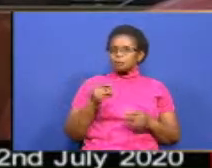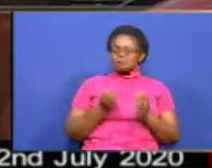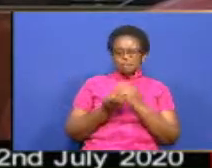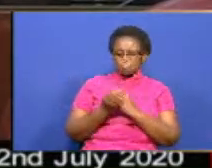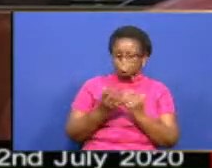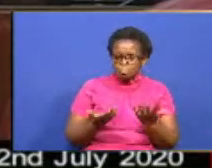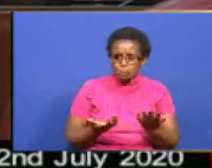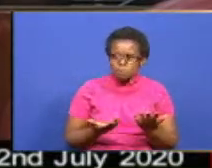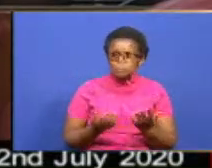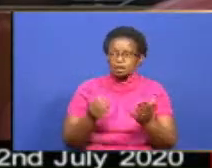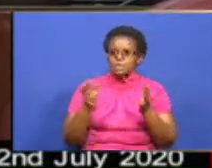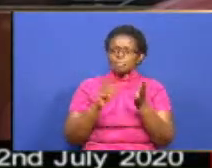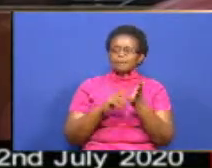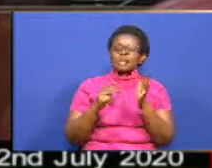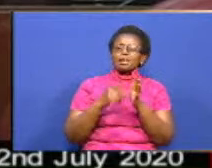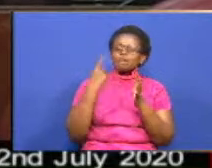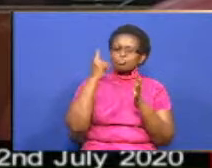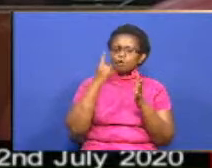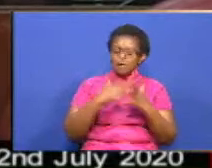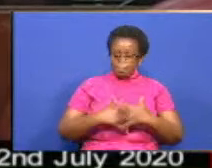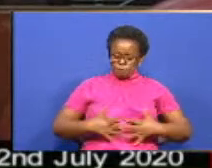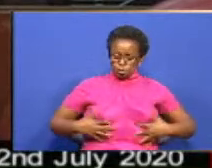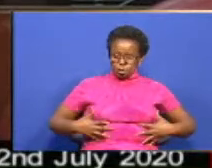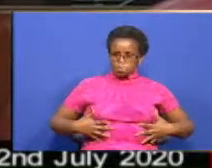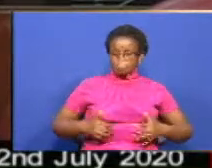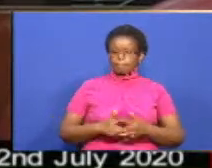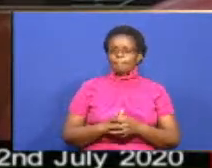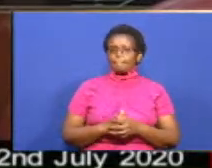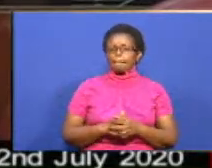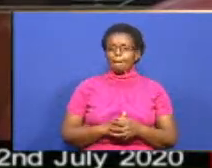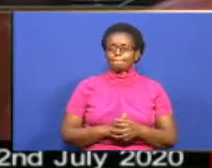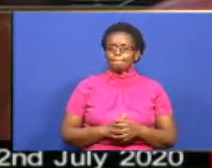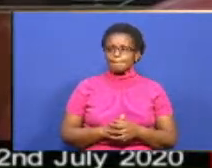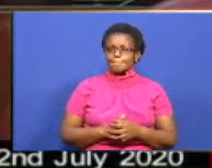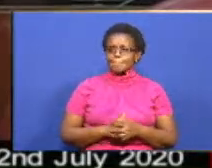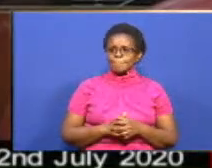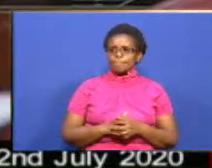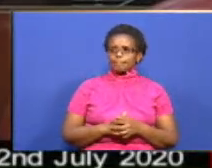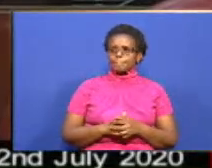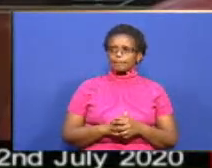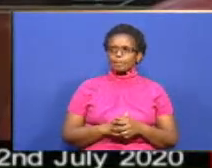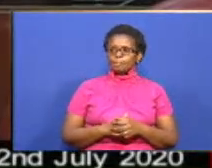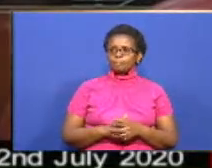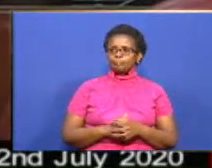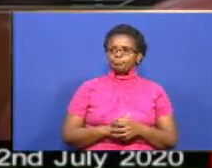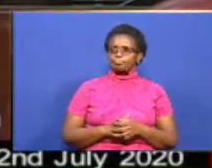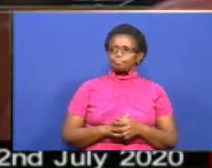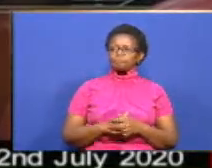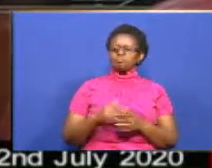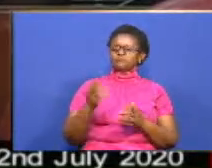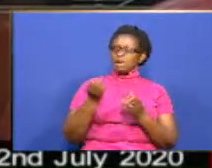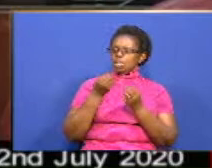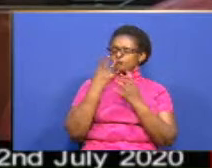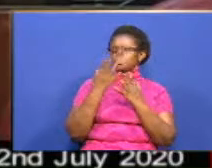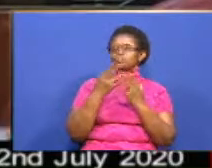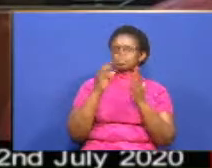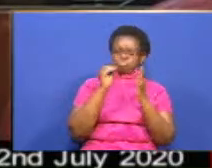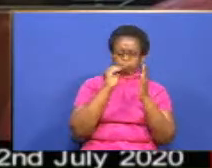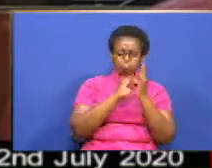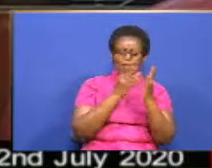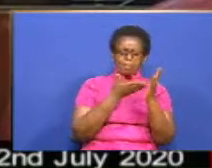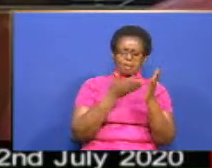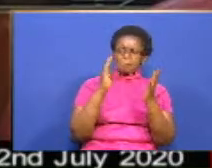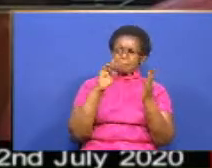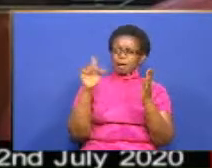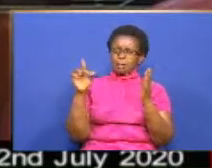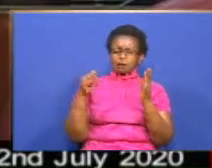the definition of a refugee. And the details of that are contained within the bill, so I really don't want